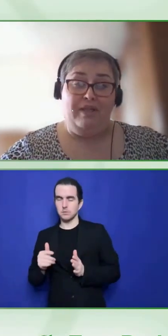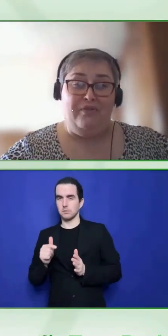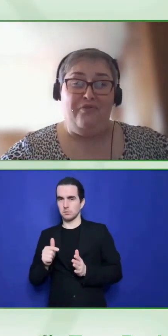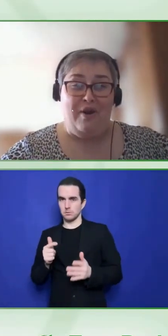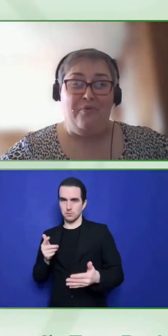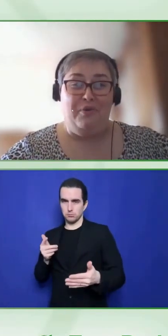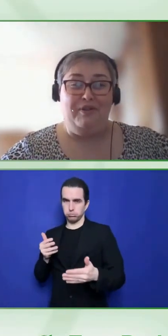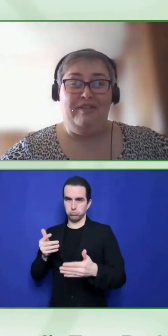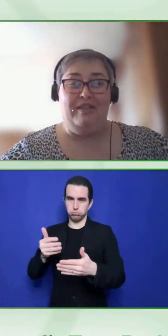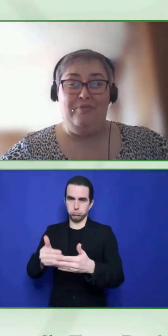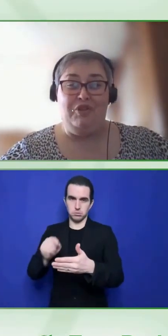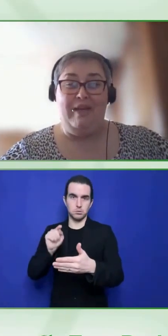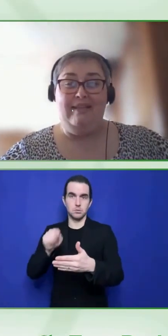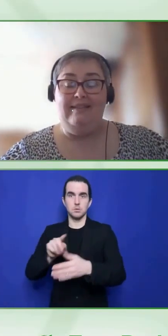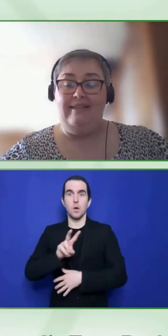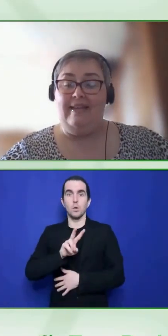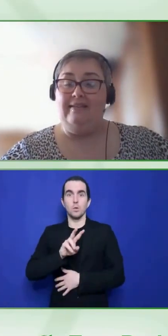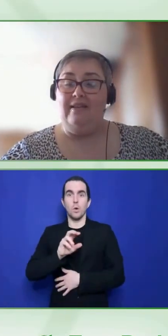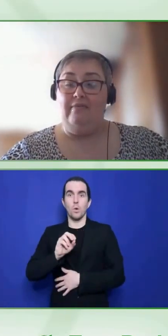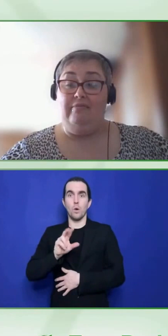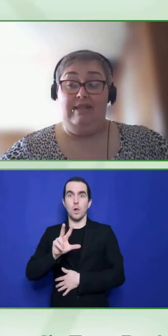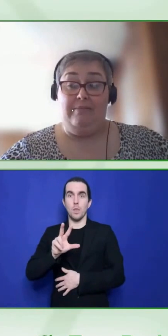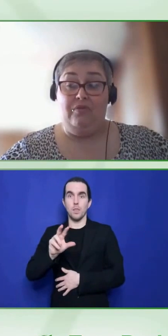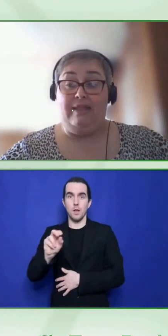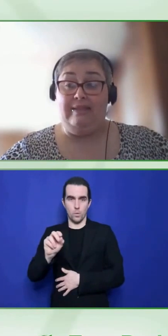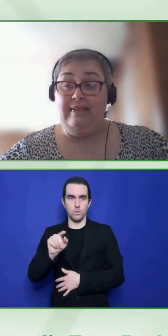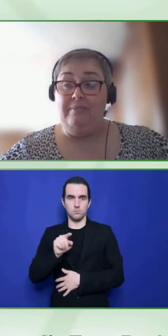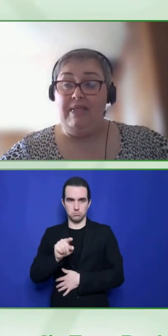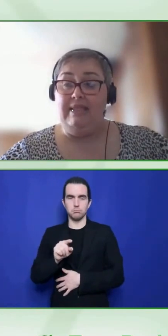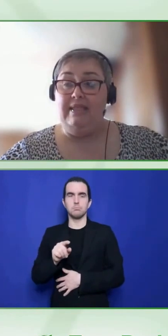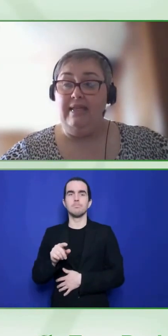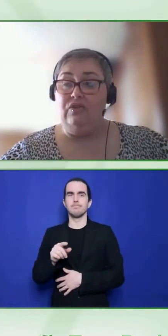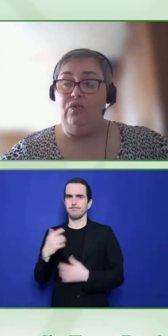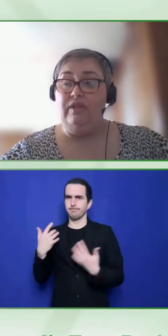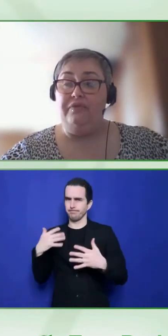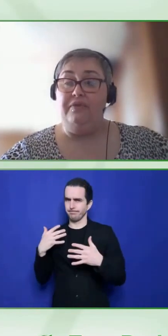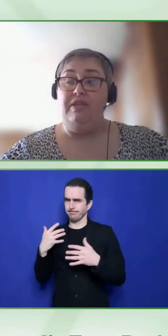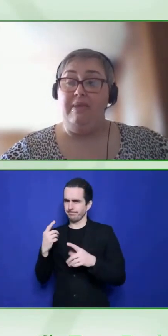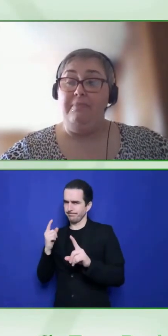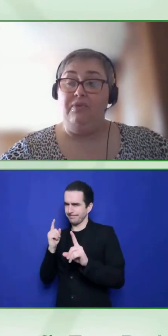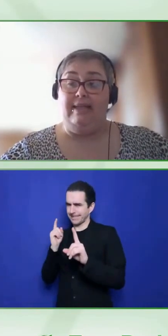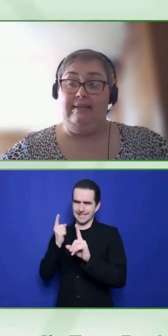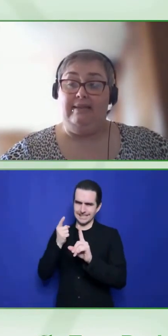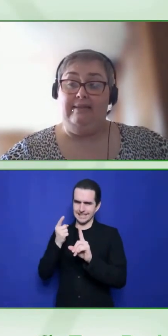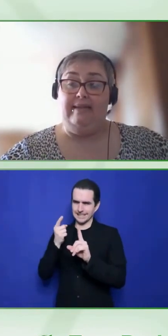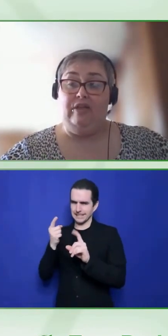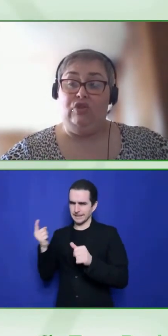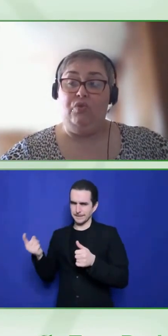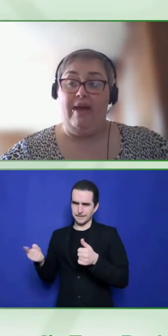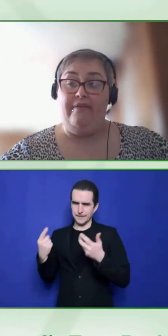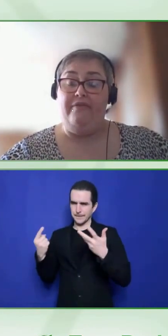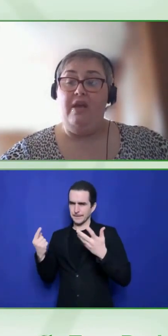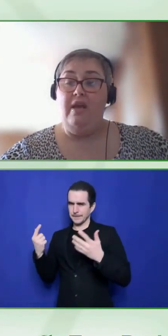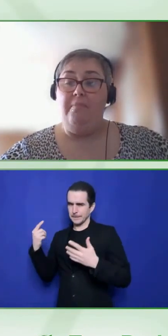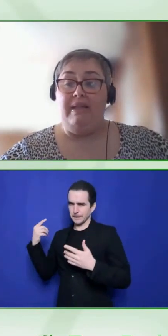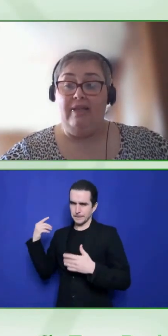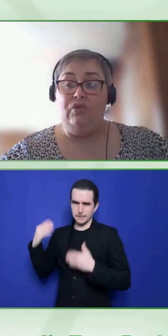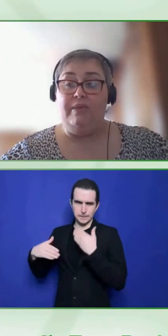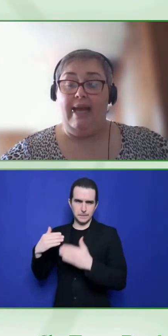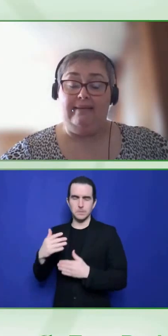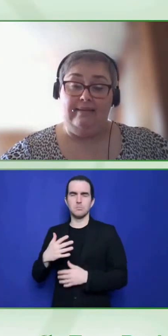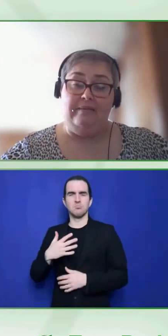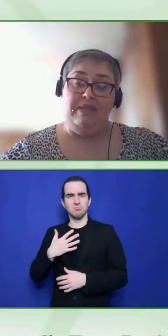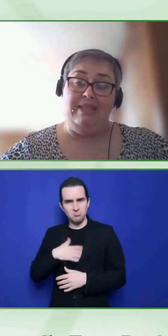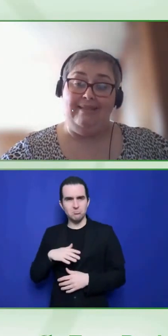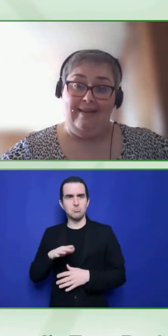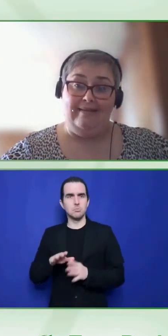However, what the FRA works demonstrate is that in terms of accessibility, there is only 15 member states at this stage who have